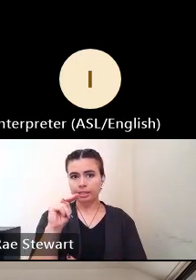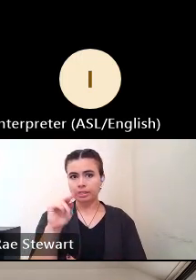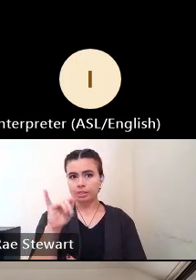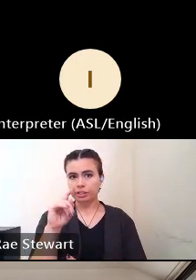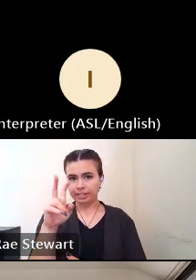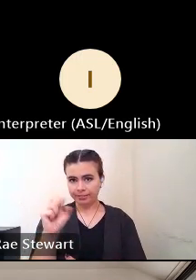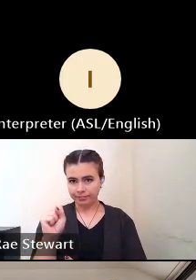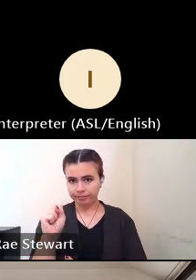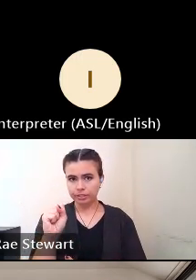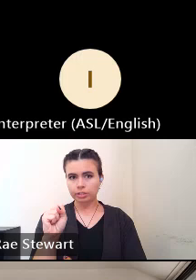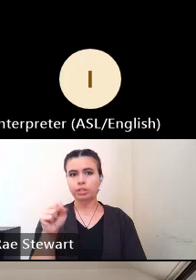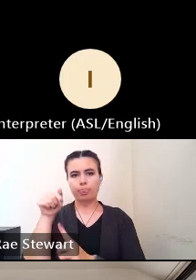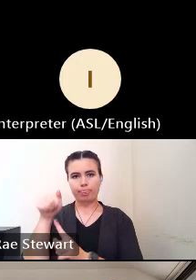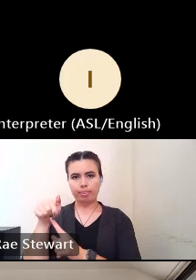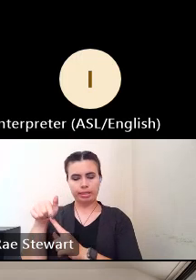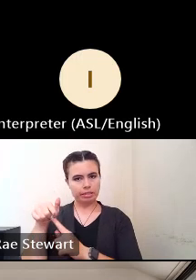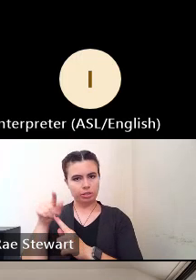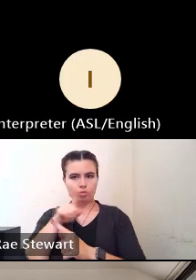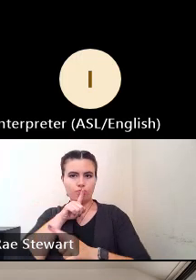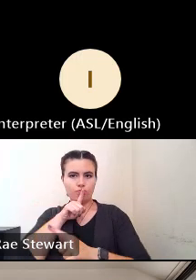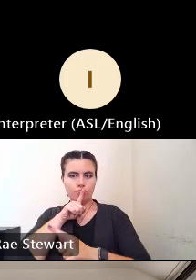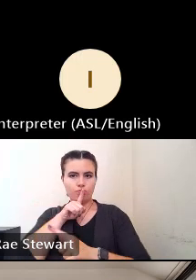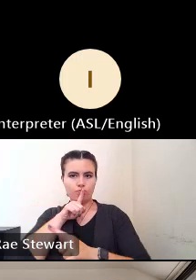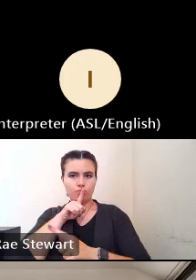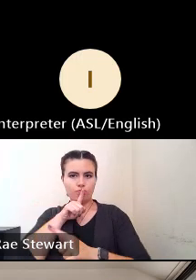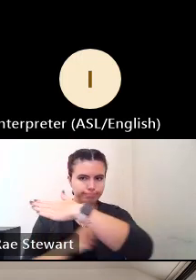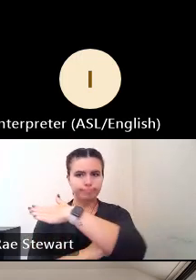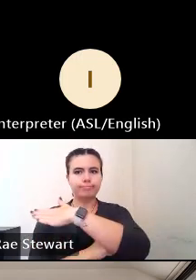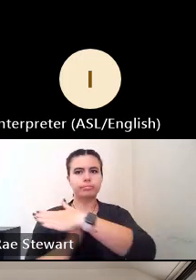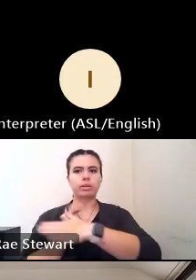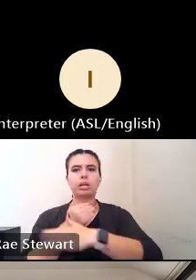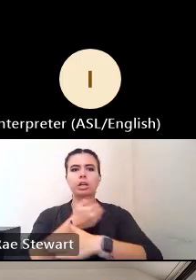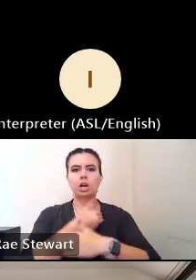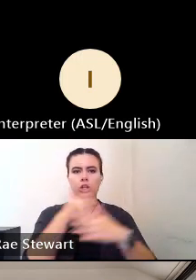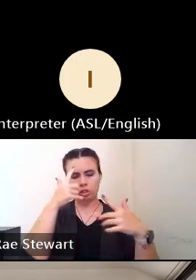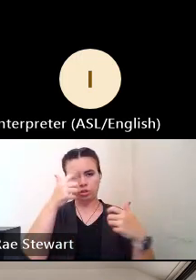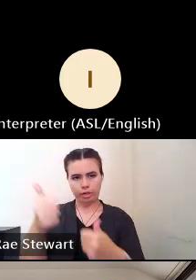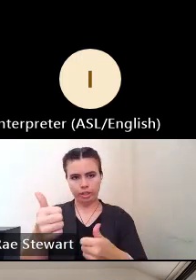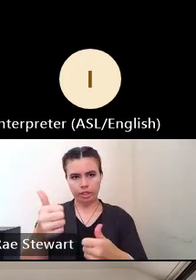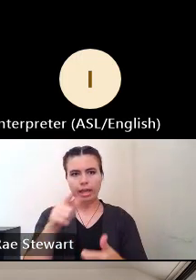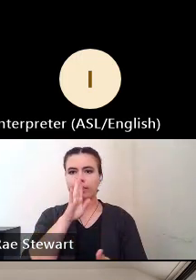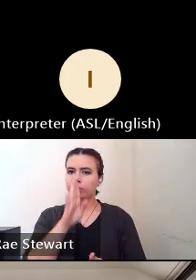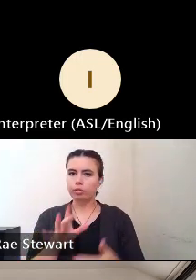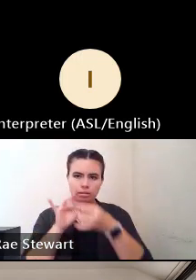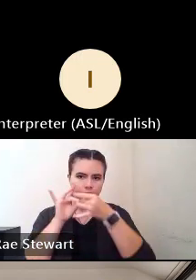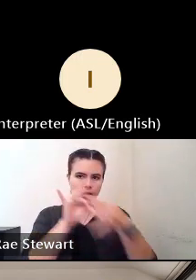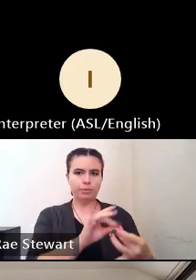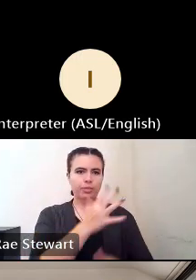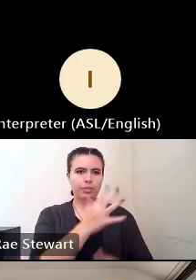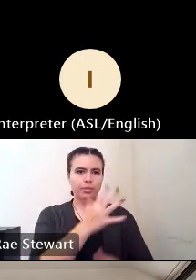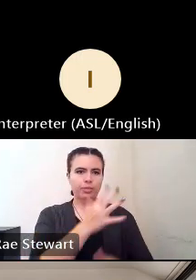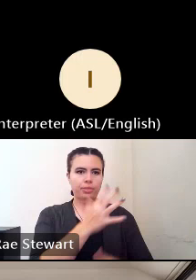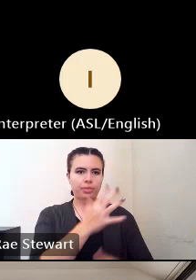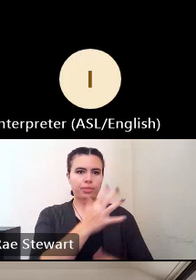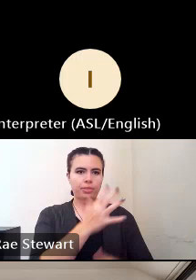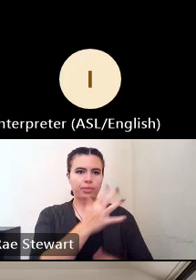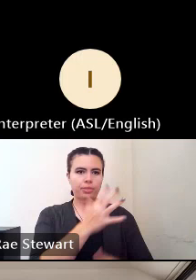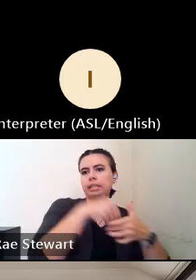our strategy. And they are directly aligned with the 5 goals that you saw on the previous slide. This slide